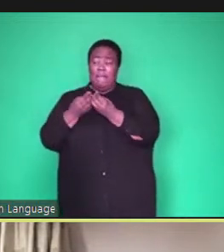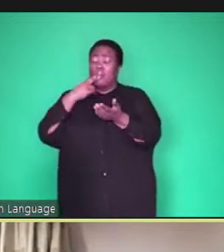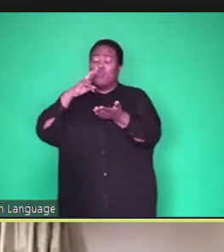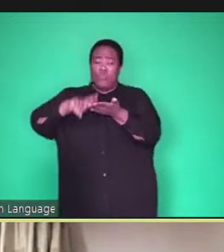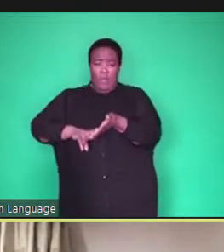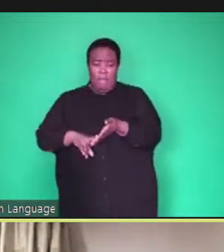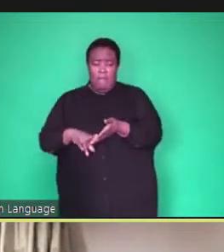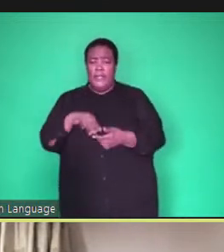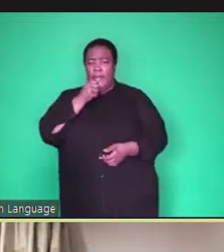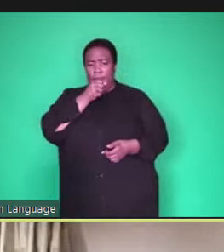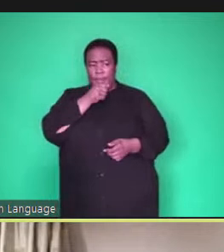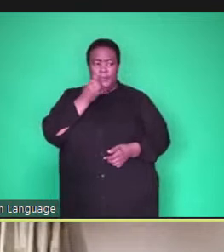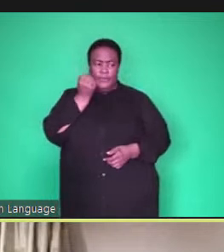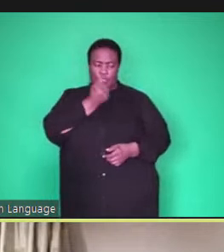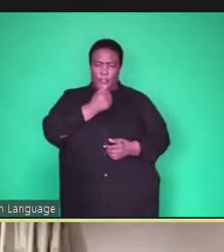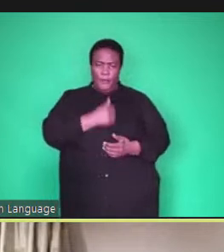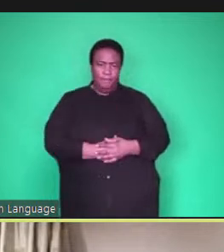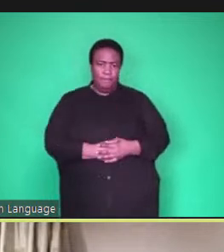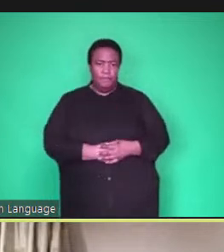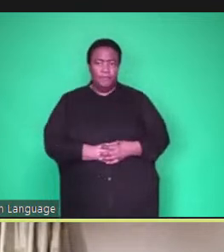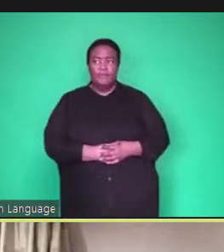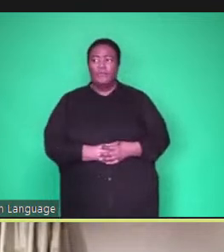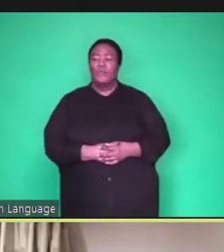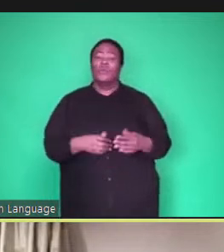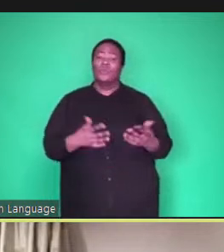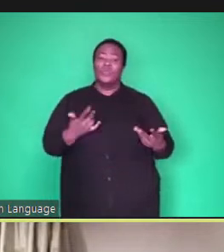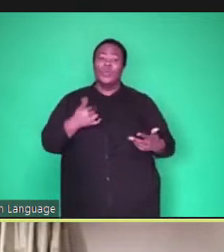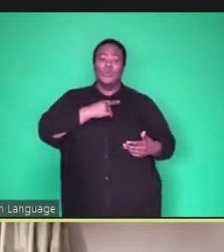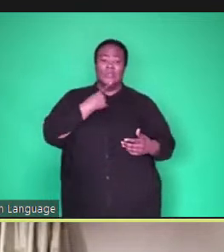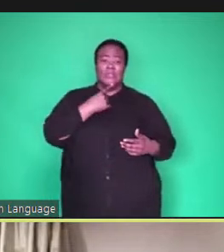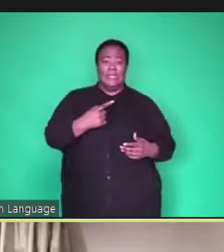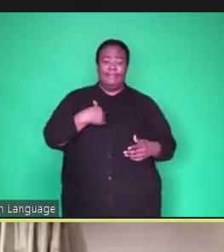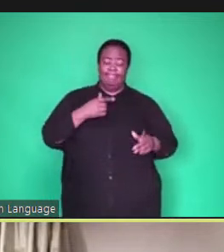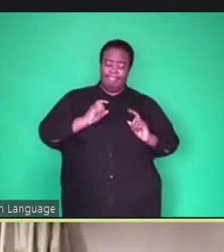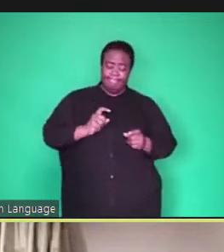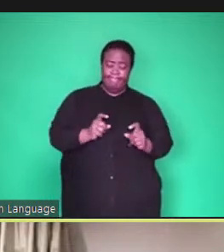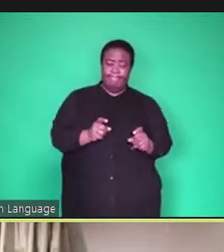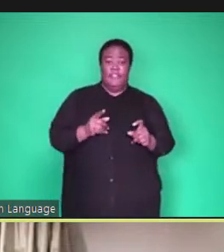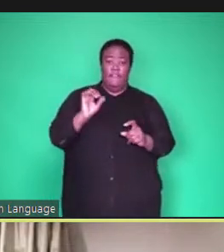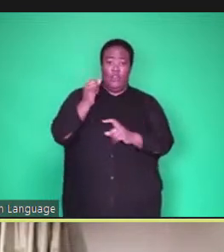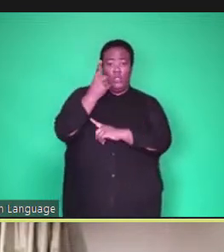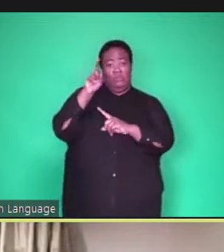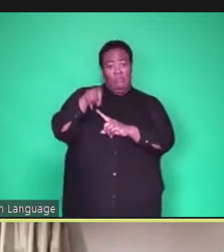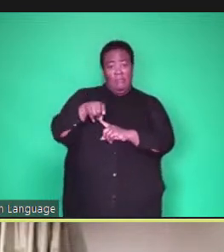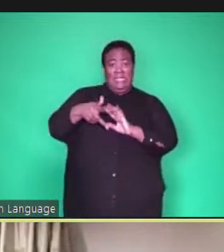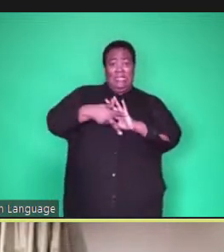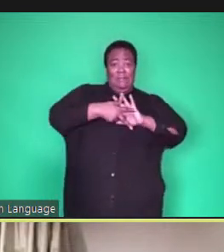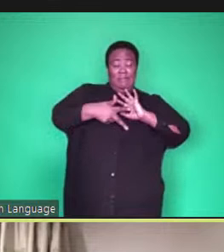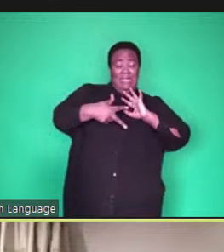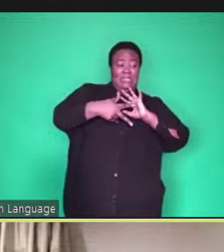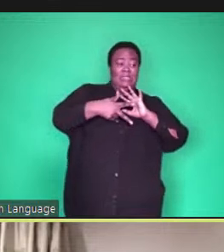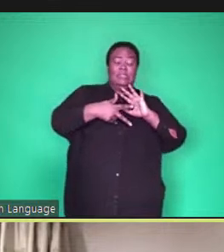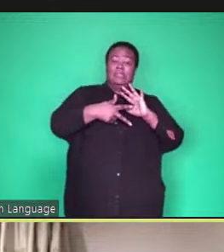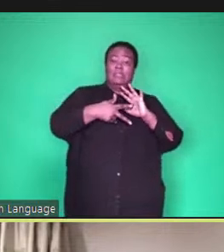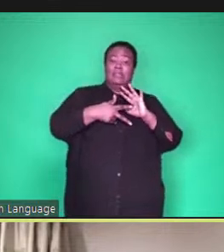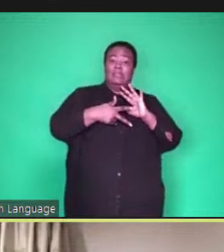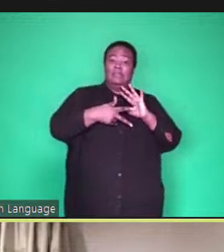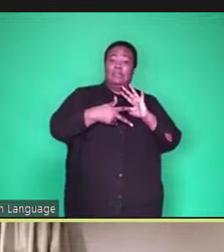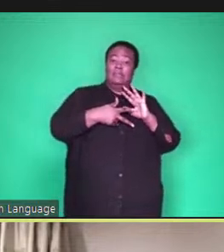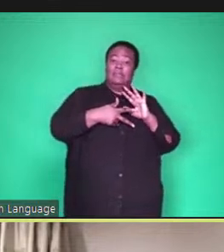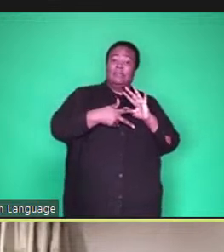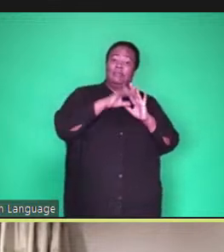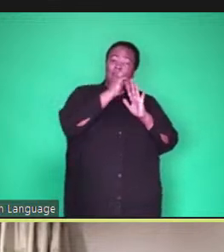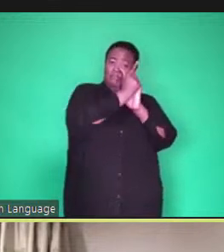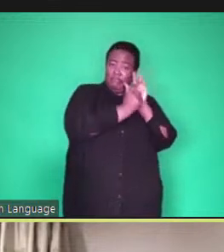Excuse me. So I'll close just by saying that we urgently first need to pass the Climate Change Act and to legislate